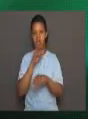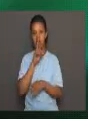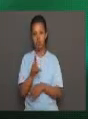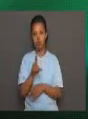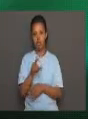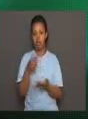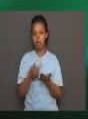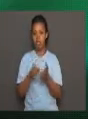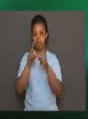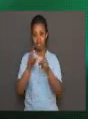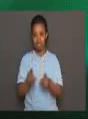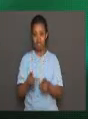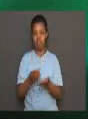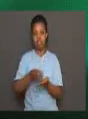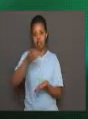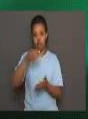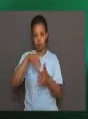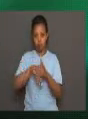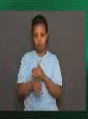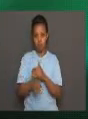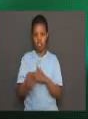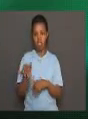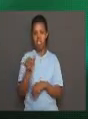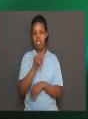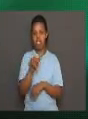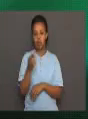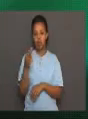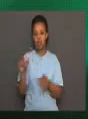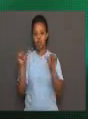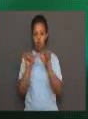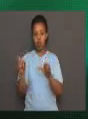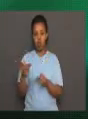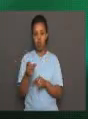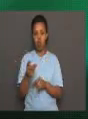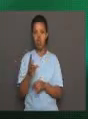In the test tube, equal parts of the ethanol